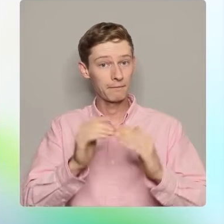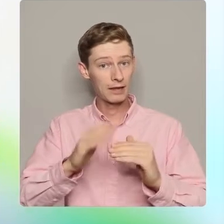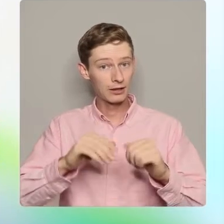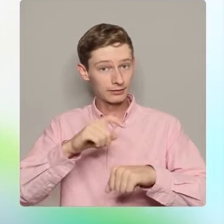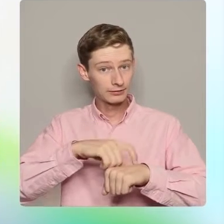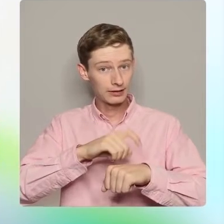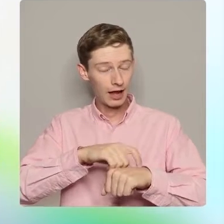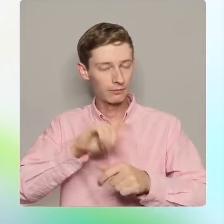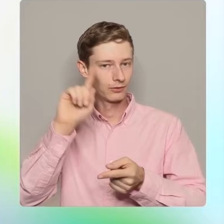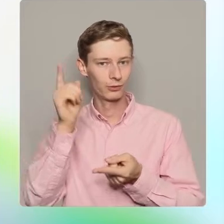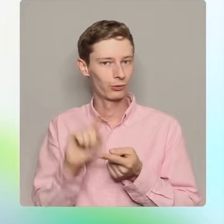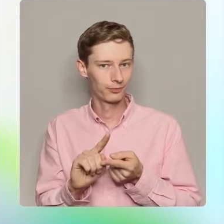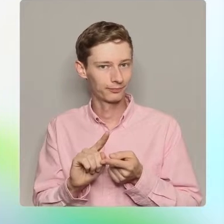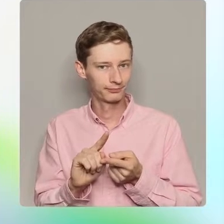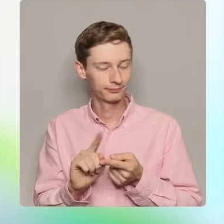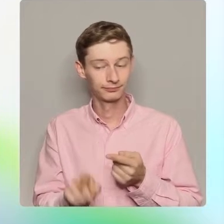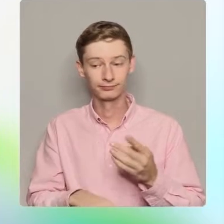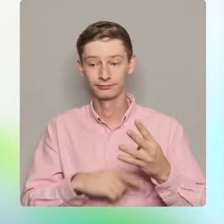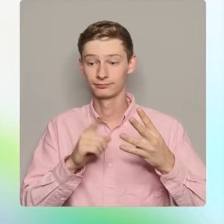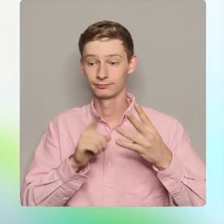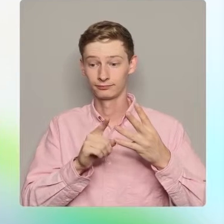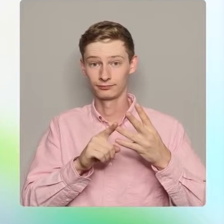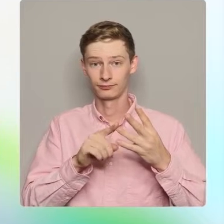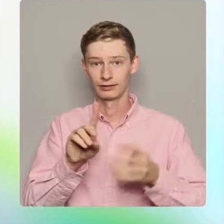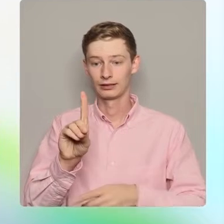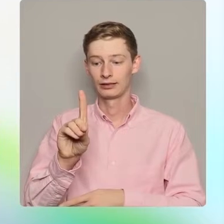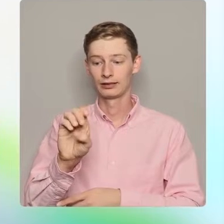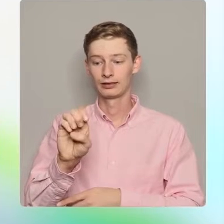Here are 4 big points of friction we have heard from you.